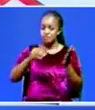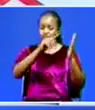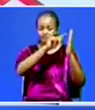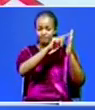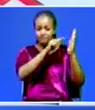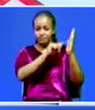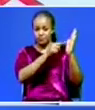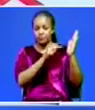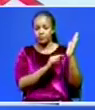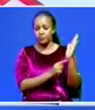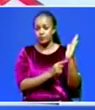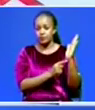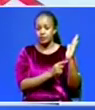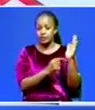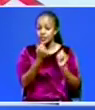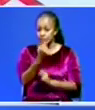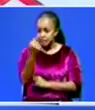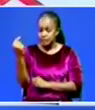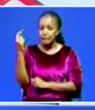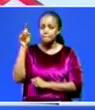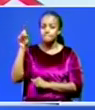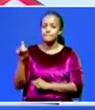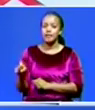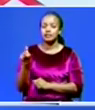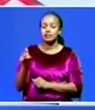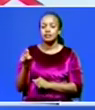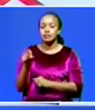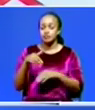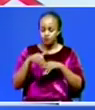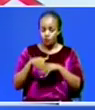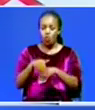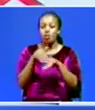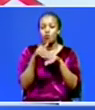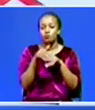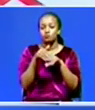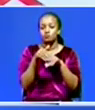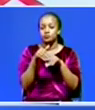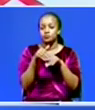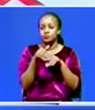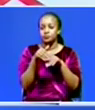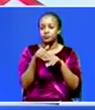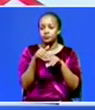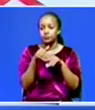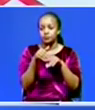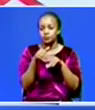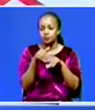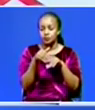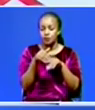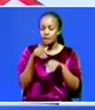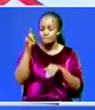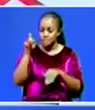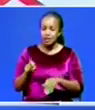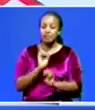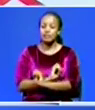everybody shall and must abide by. It is not optional. So let me be very clear